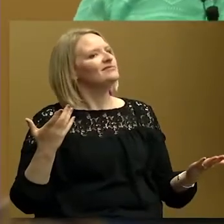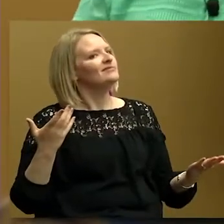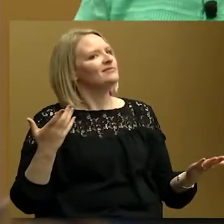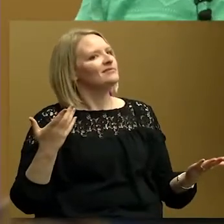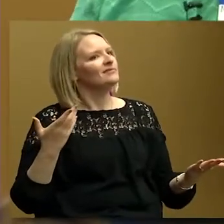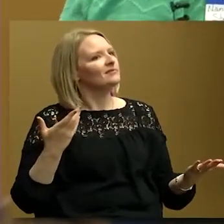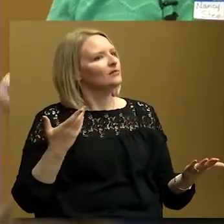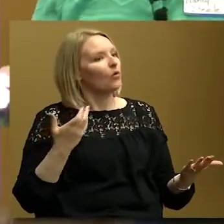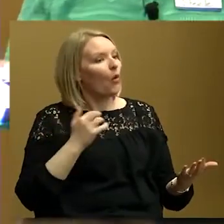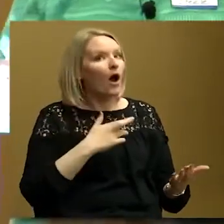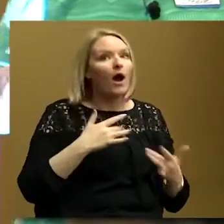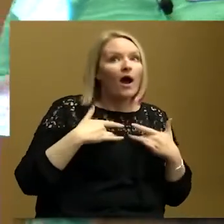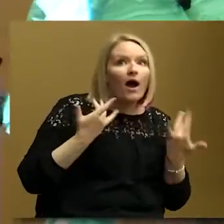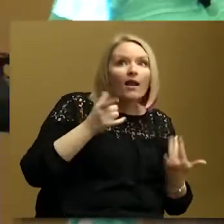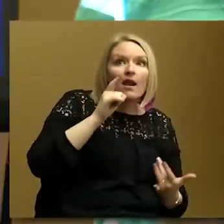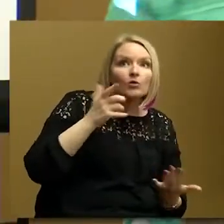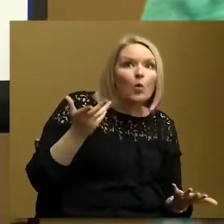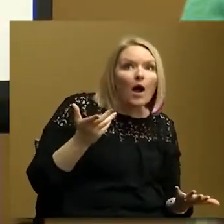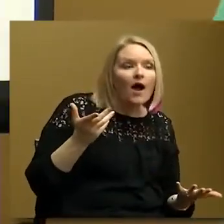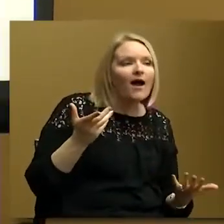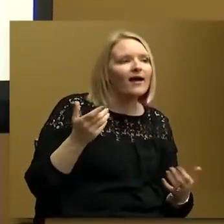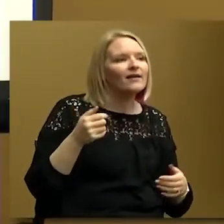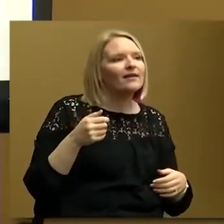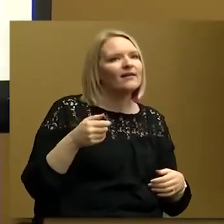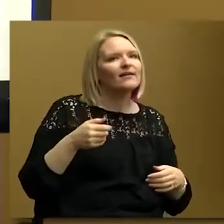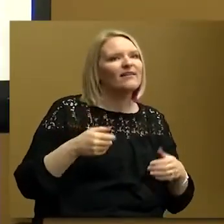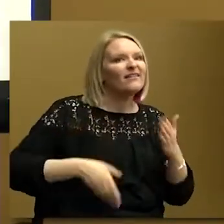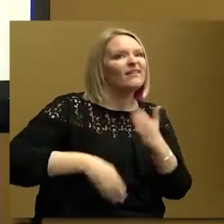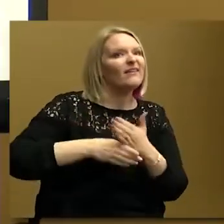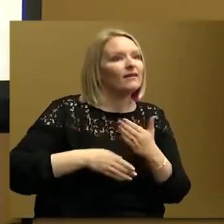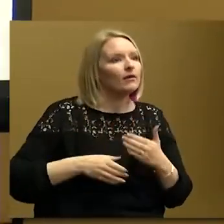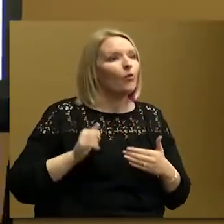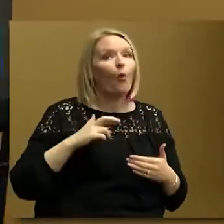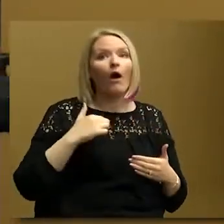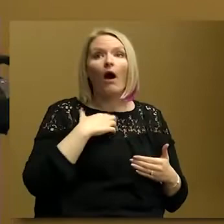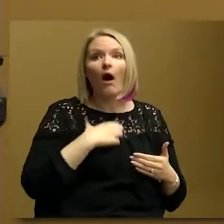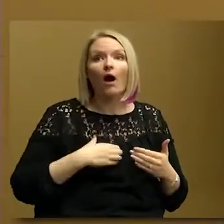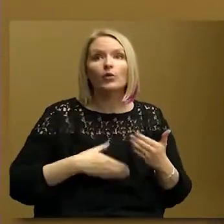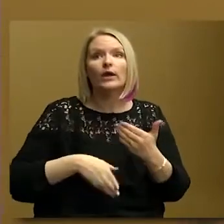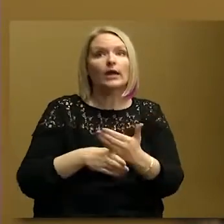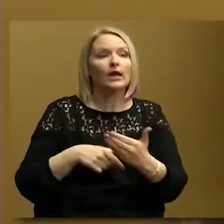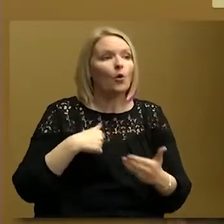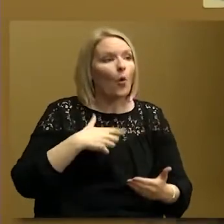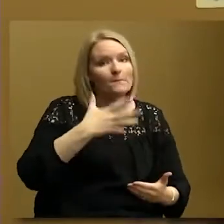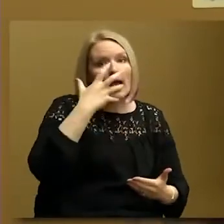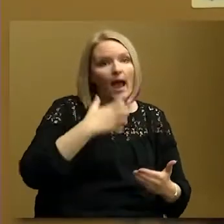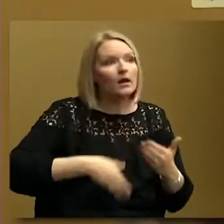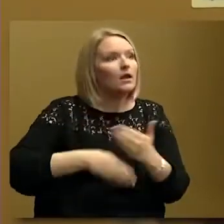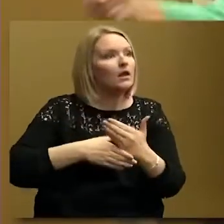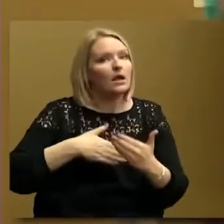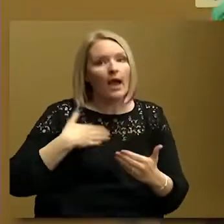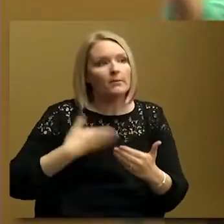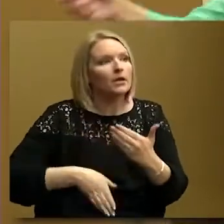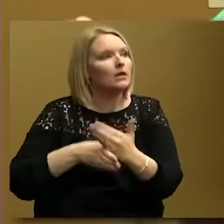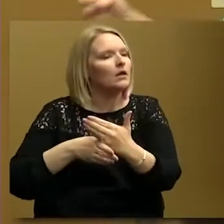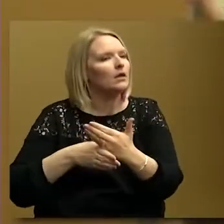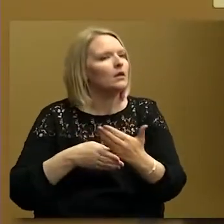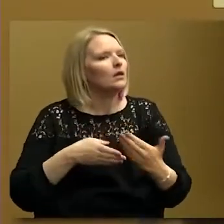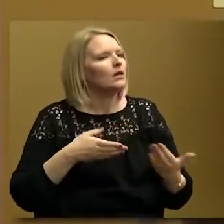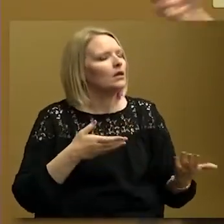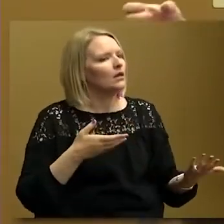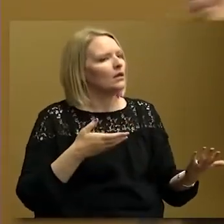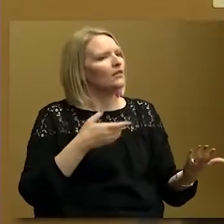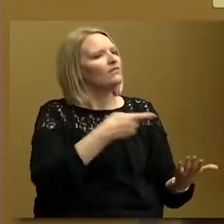or what's for lunch, or I'm hungry, or I'm really mad at you. It can use everything, but